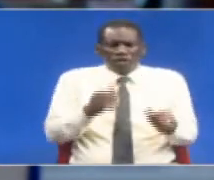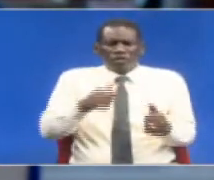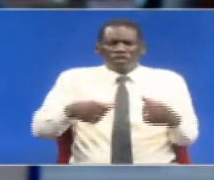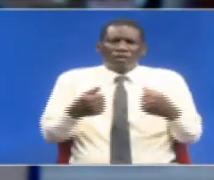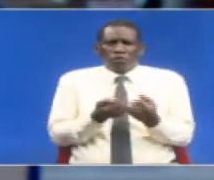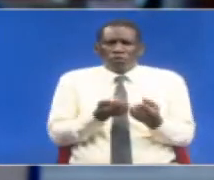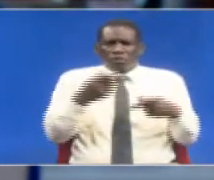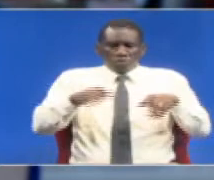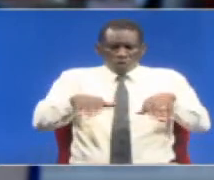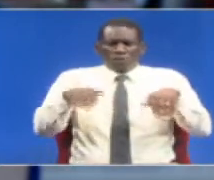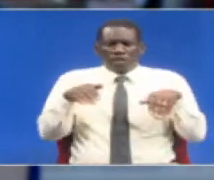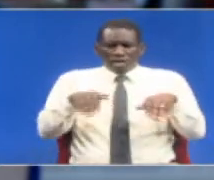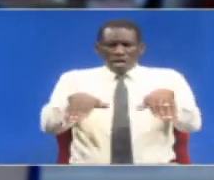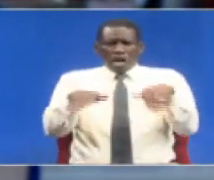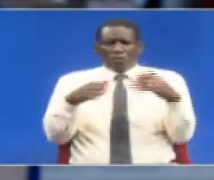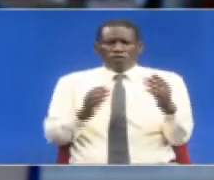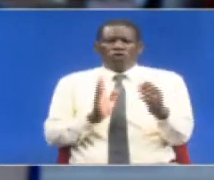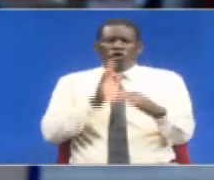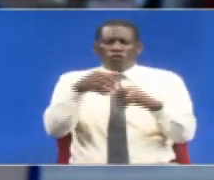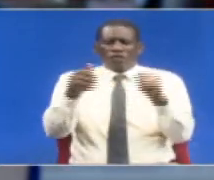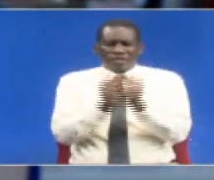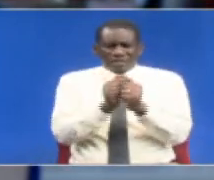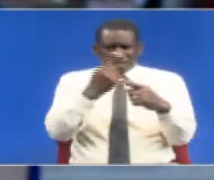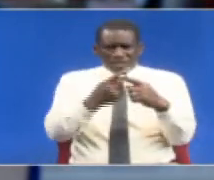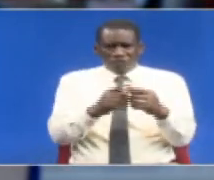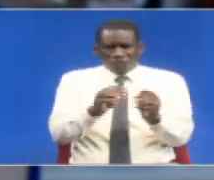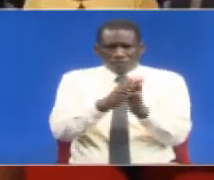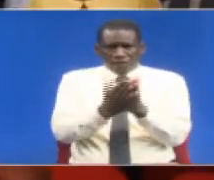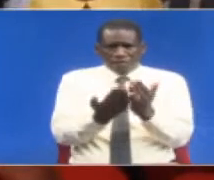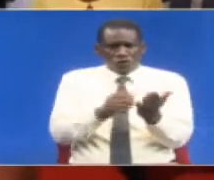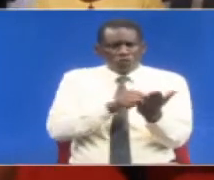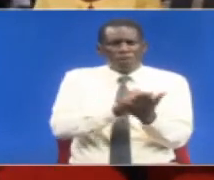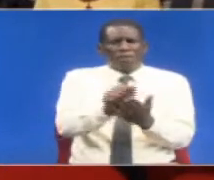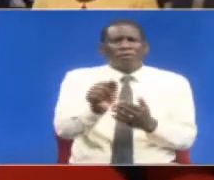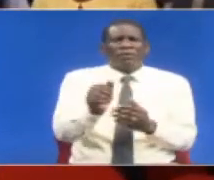I waited for more than 10 years for my book to be published.